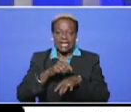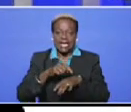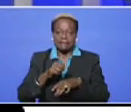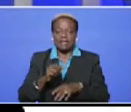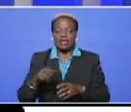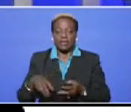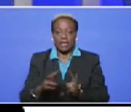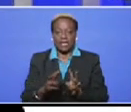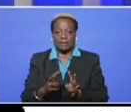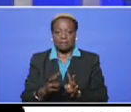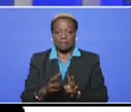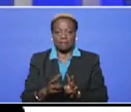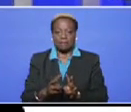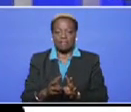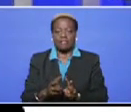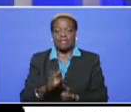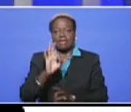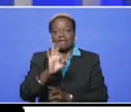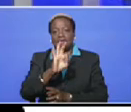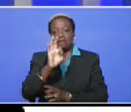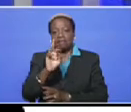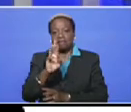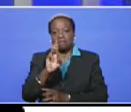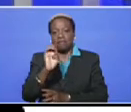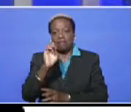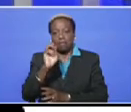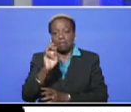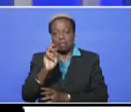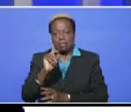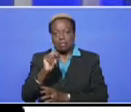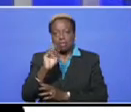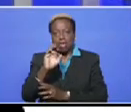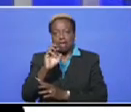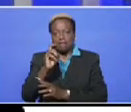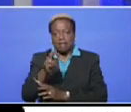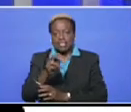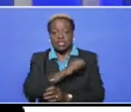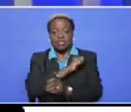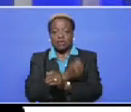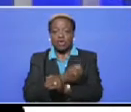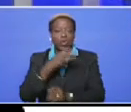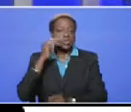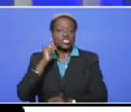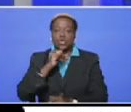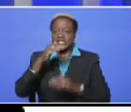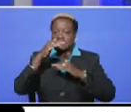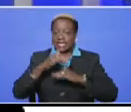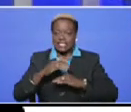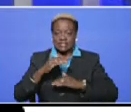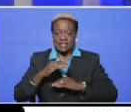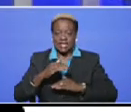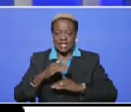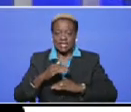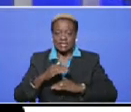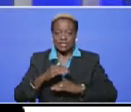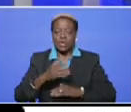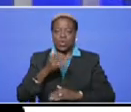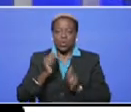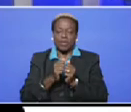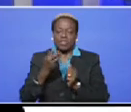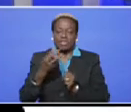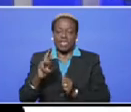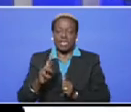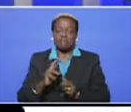He explained French authorities were not satisfied with the Ministry of Finance's response on these matters. The Deputy Prime Minister said it